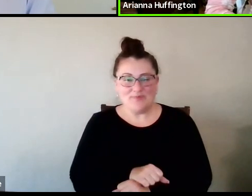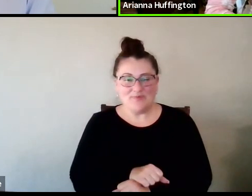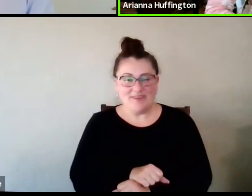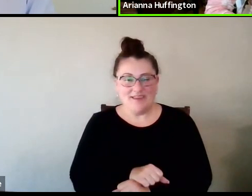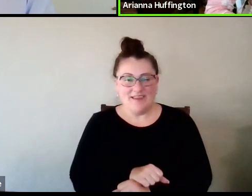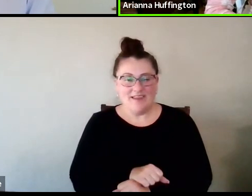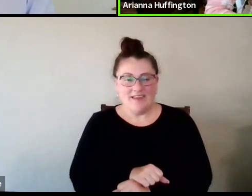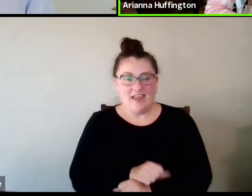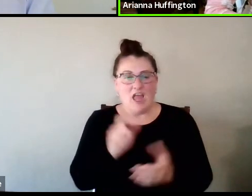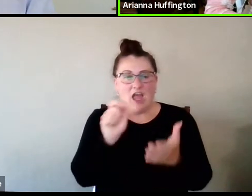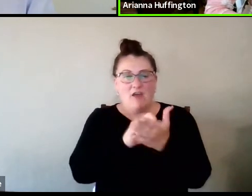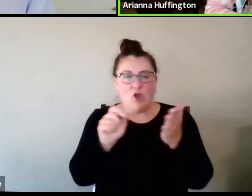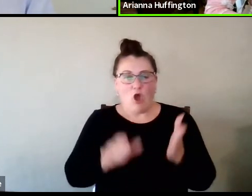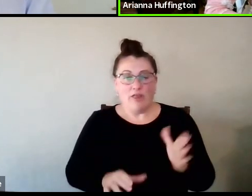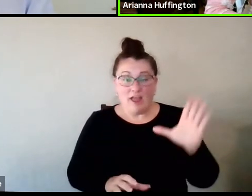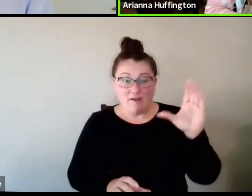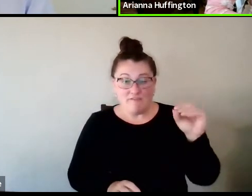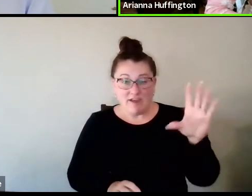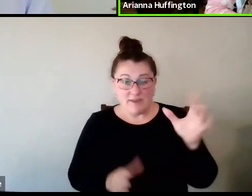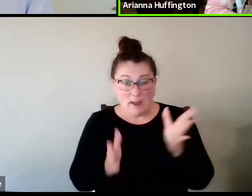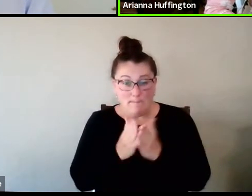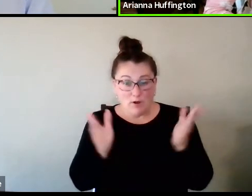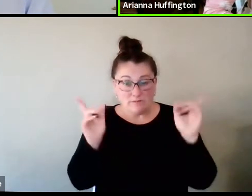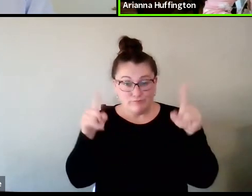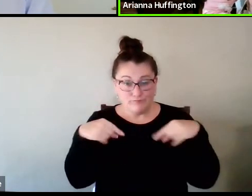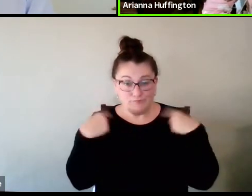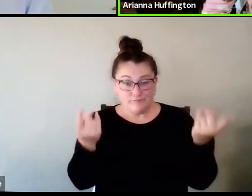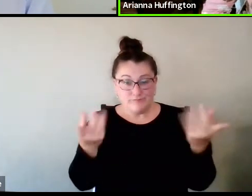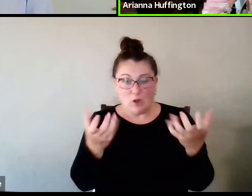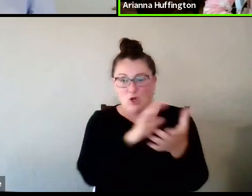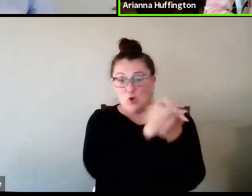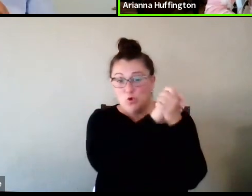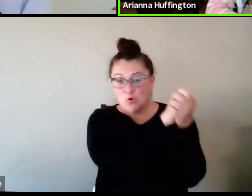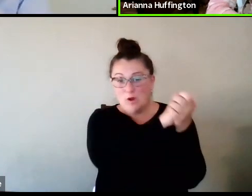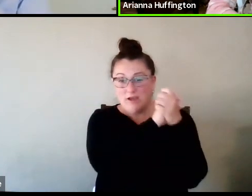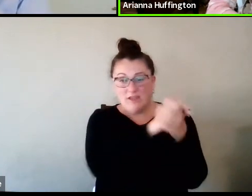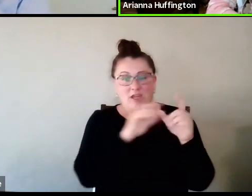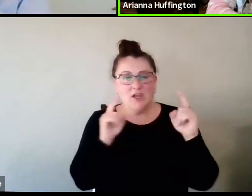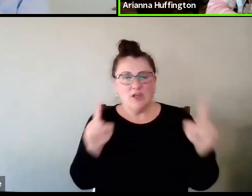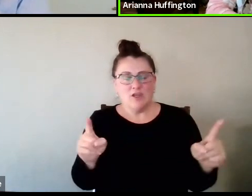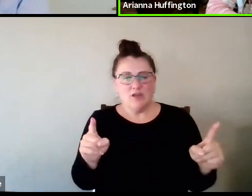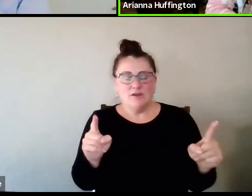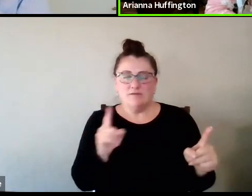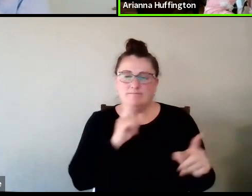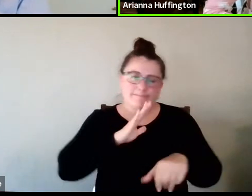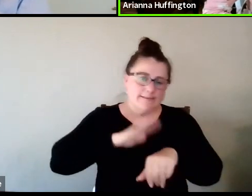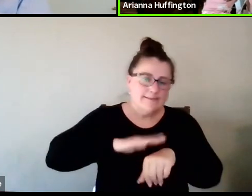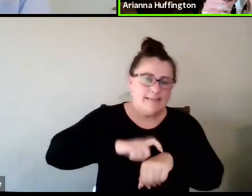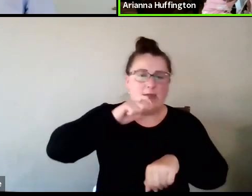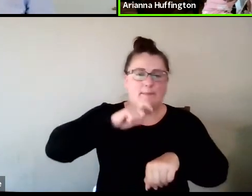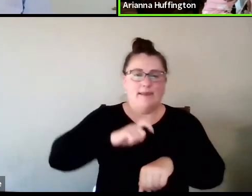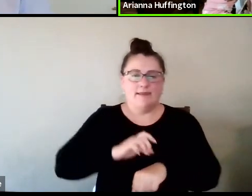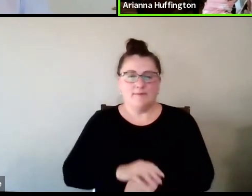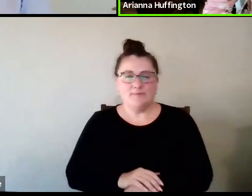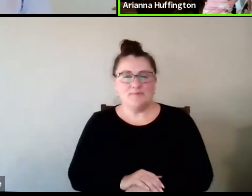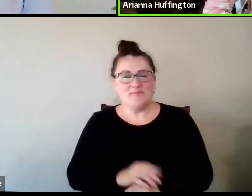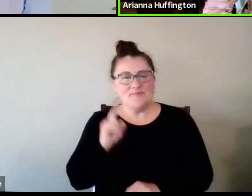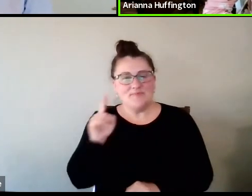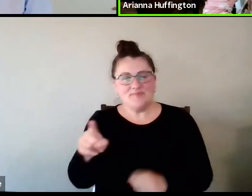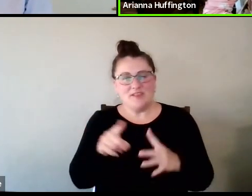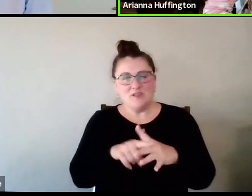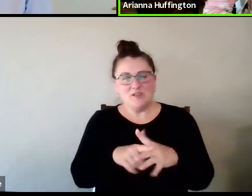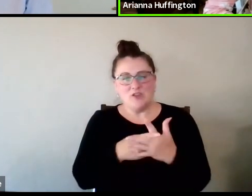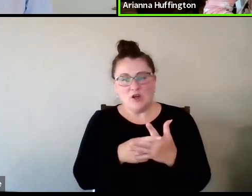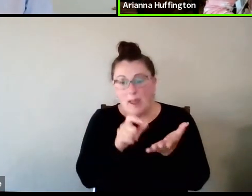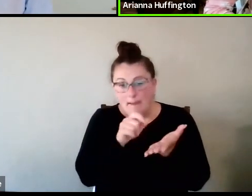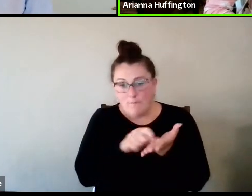author of 15 books, I want to congratulate you on your impeccable timing. When you start on a